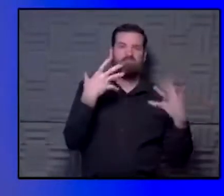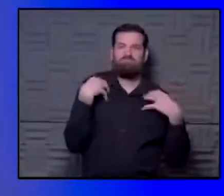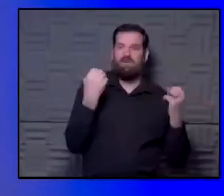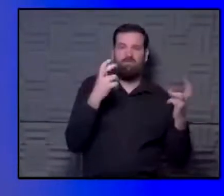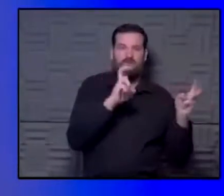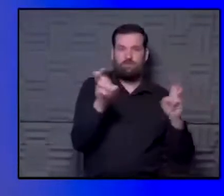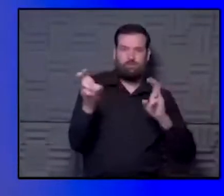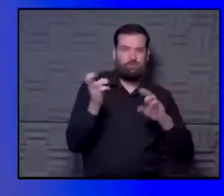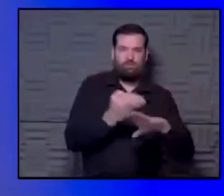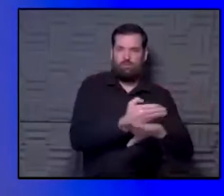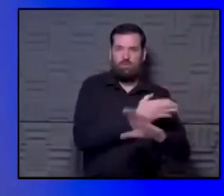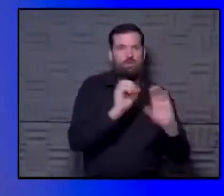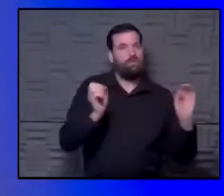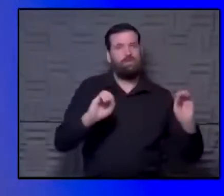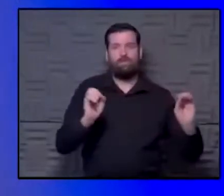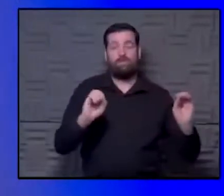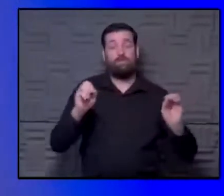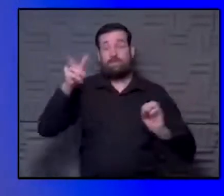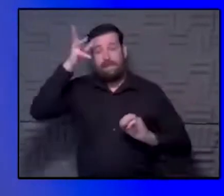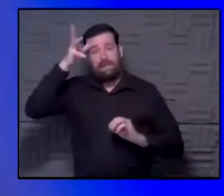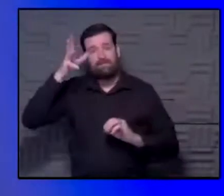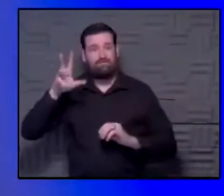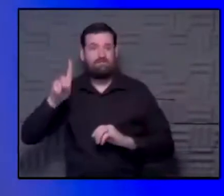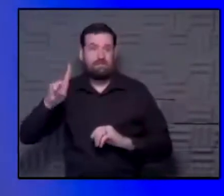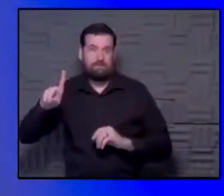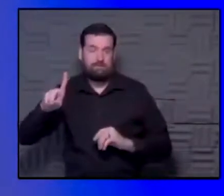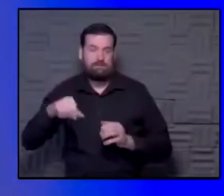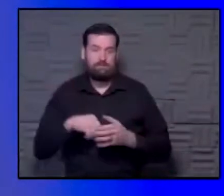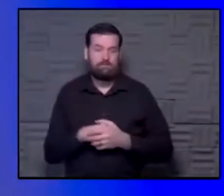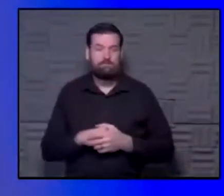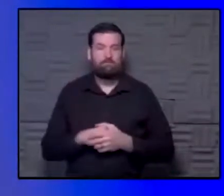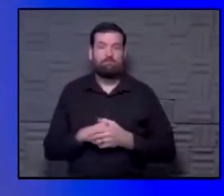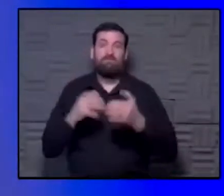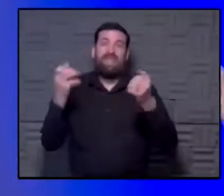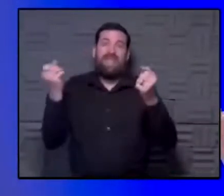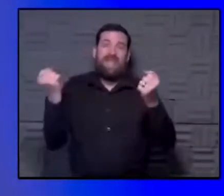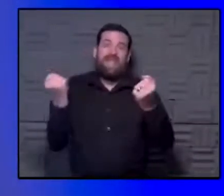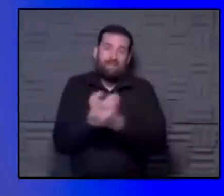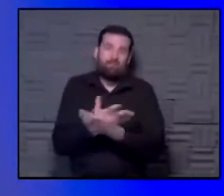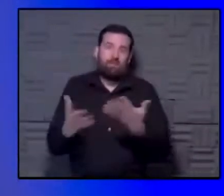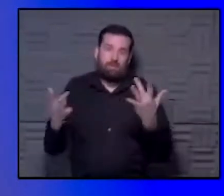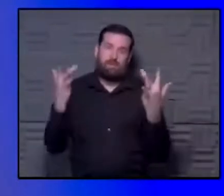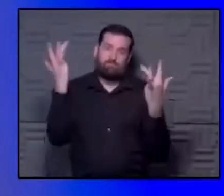conditions. My dad did. My dad had everything under the sun.